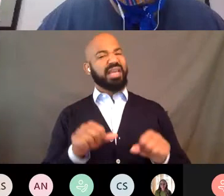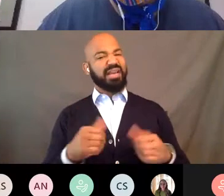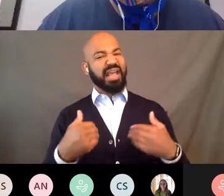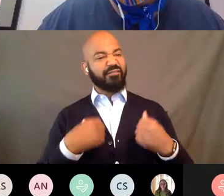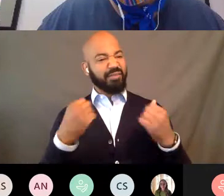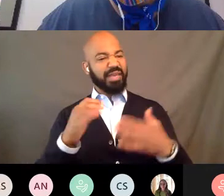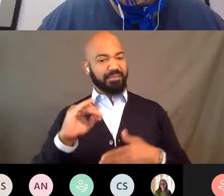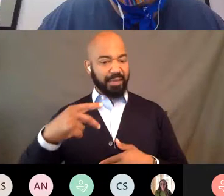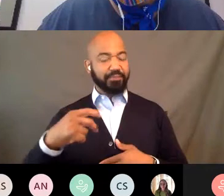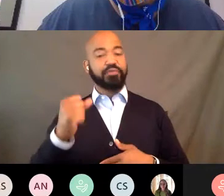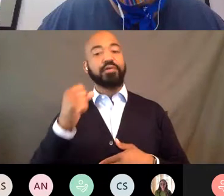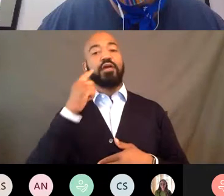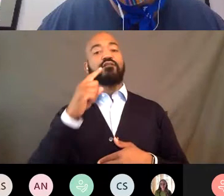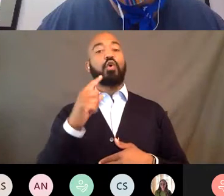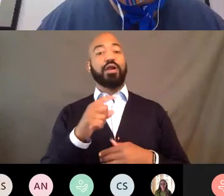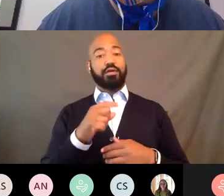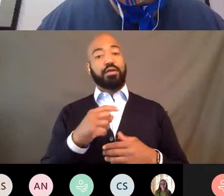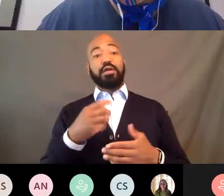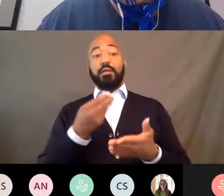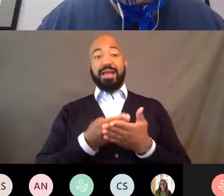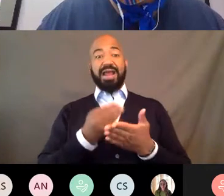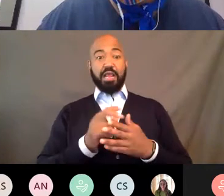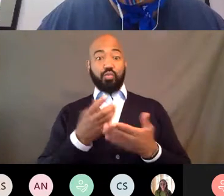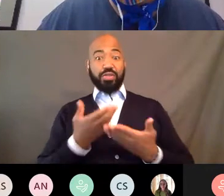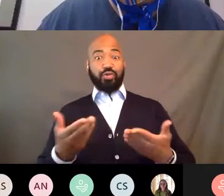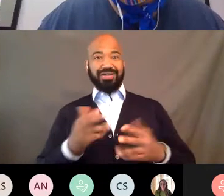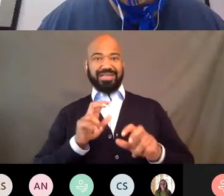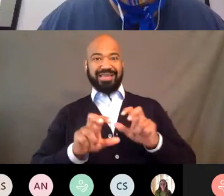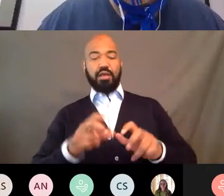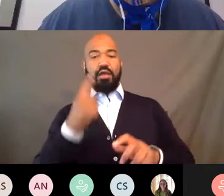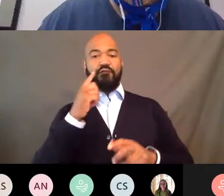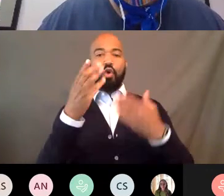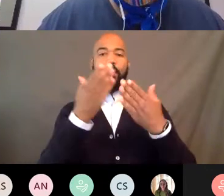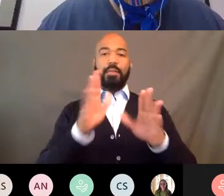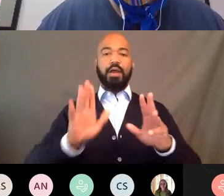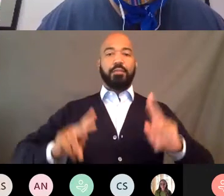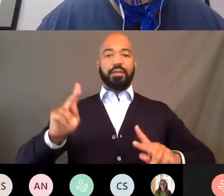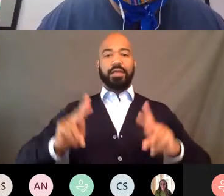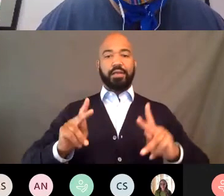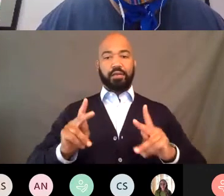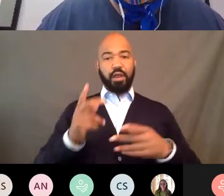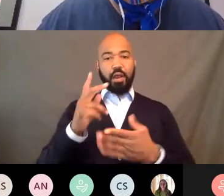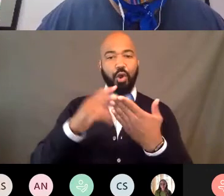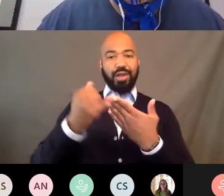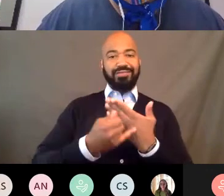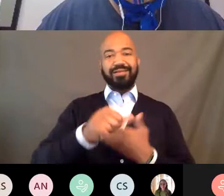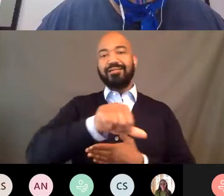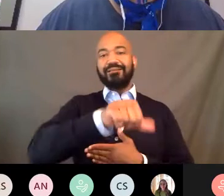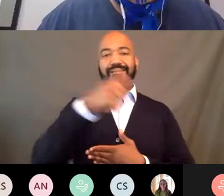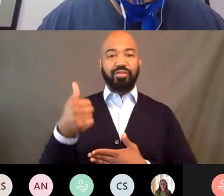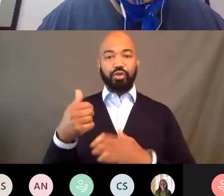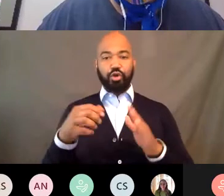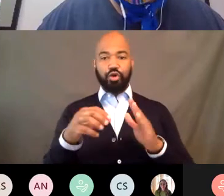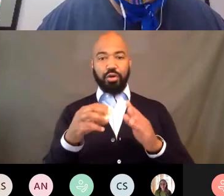in public projects, and all kinds of maps that would probably have very similar